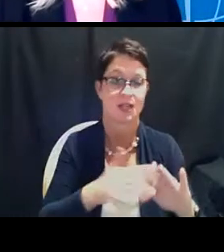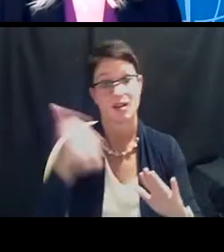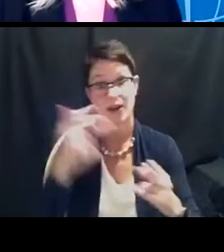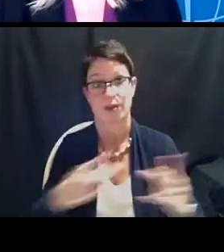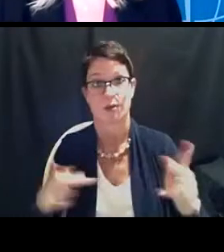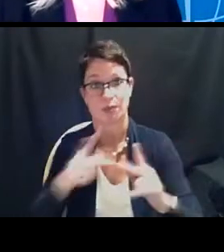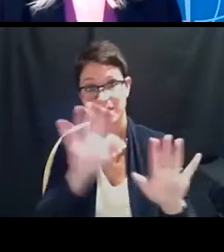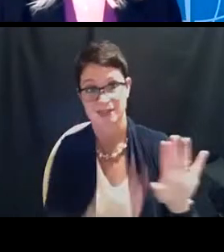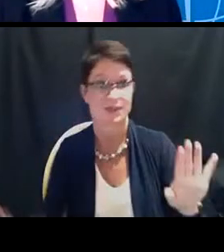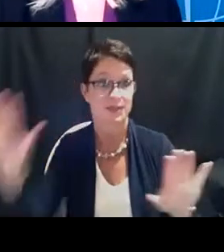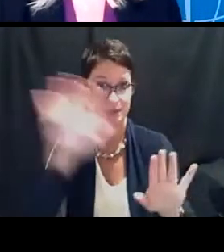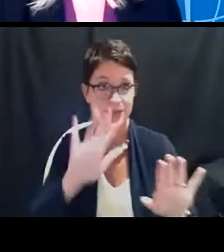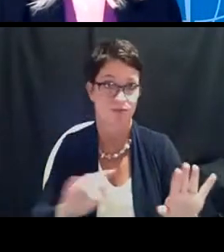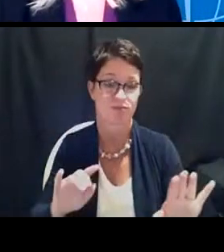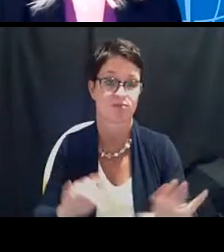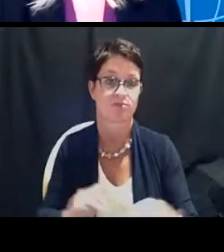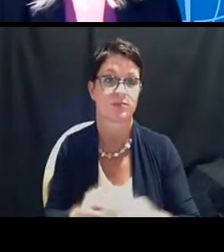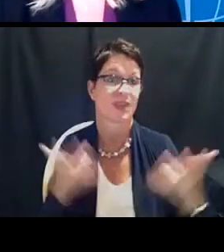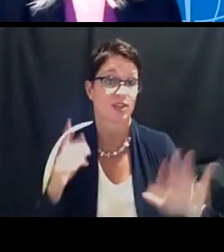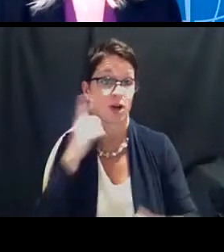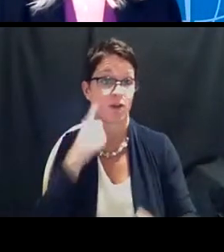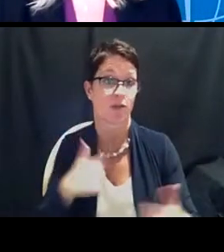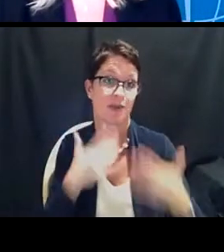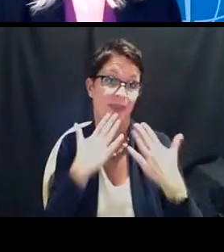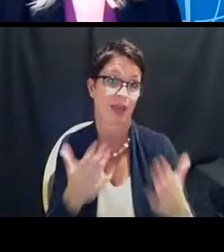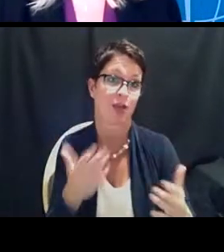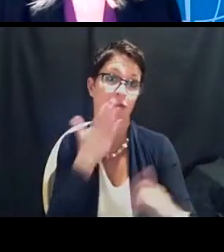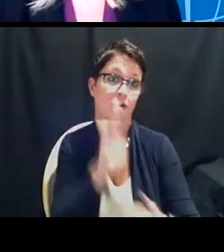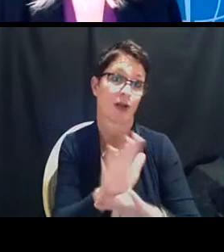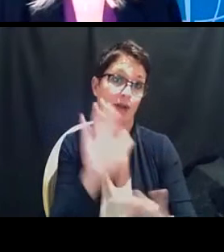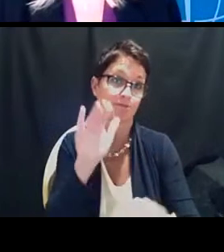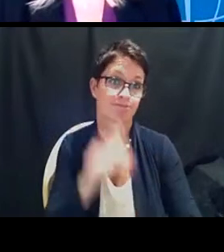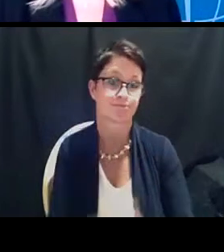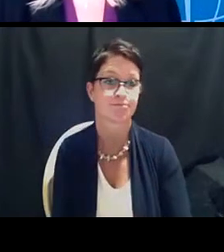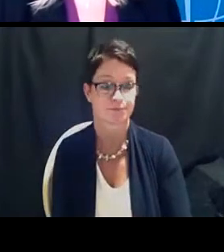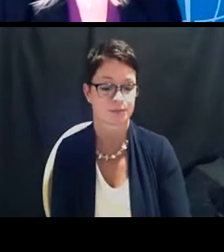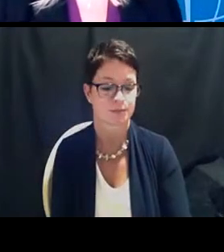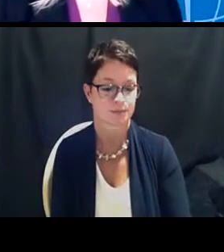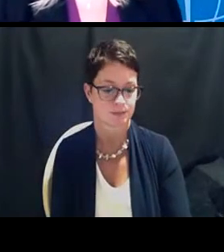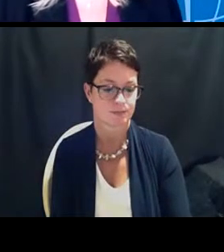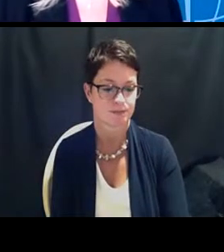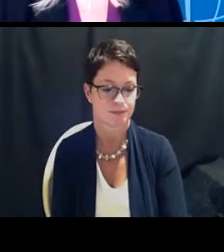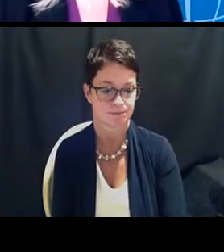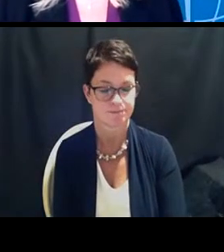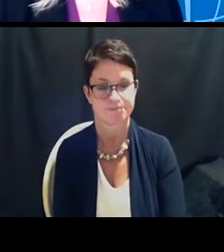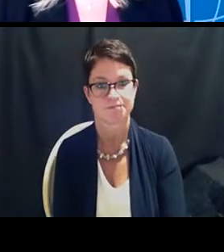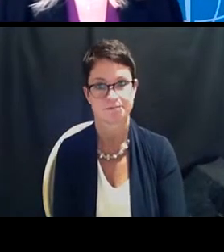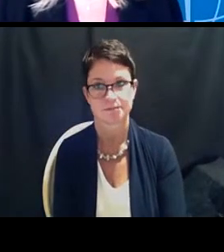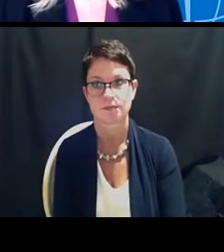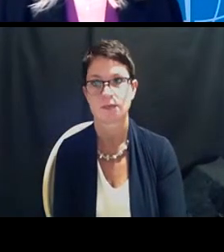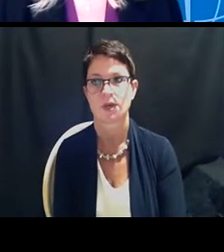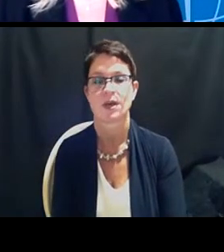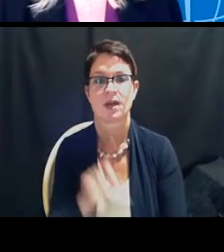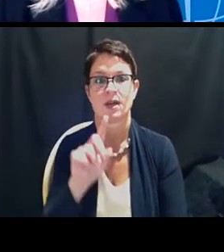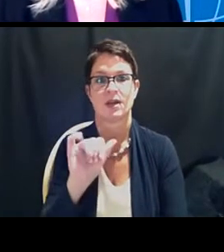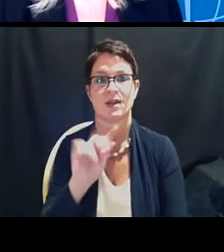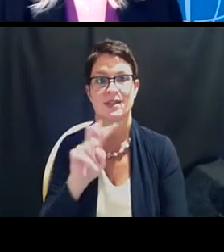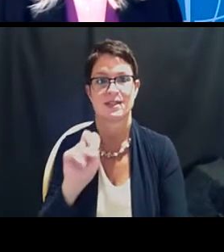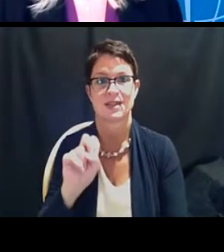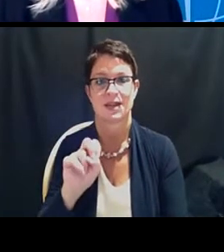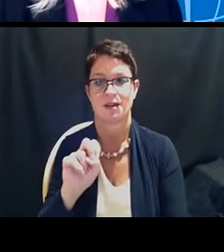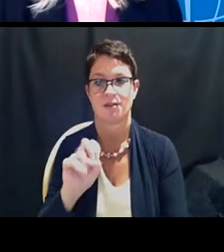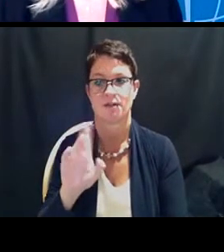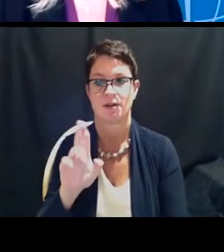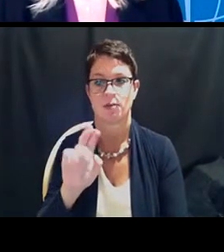destinations. That's all I have. Thank you. Have a good evening. Thank you. Thank you, Darren. One more. Dave Broderick, are you